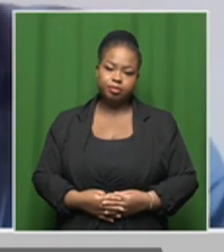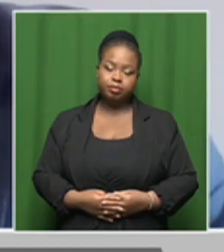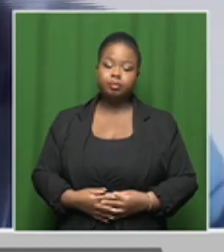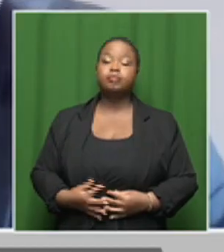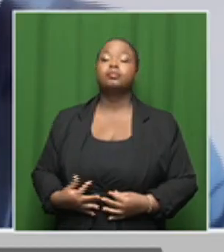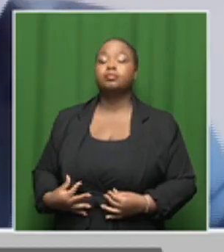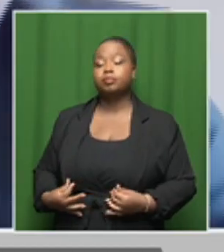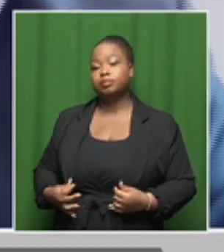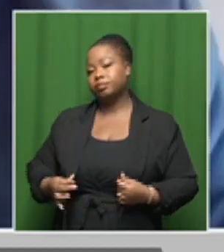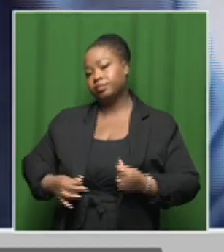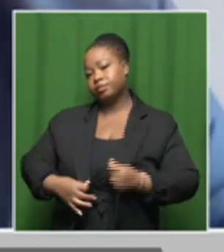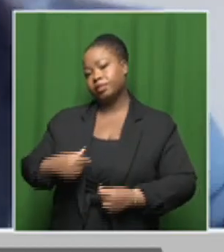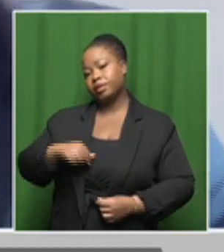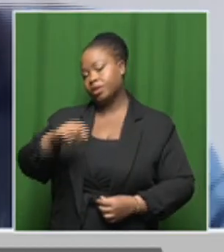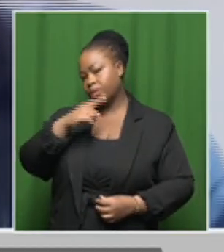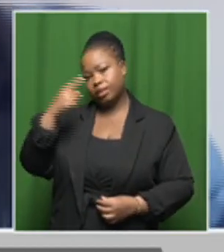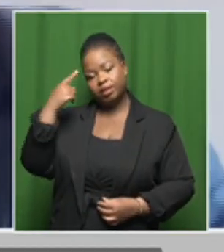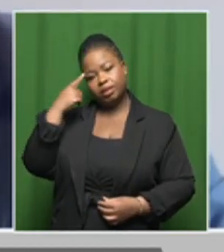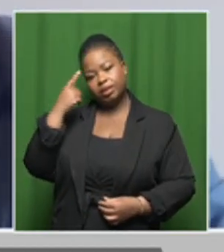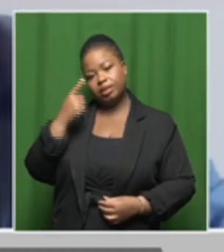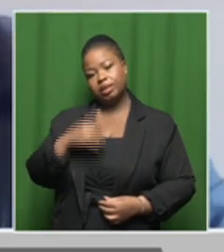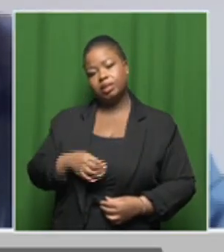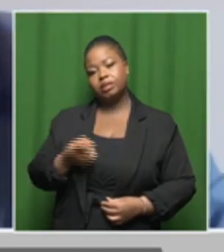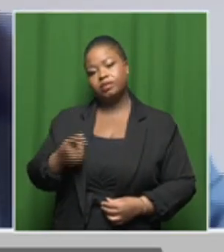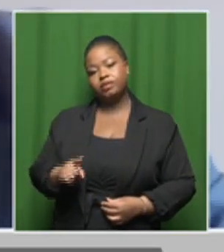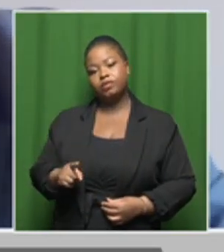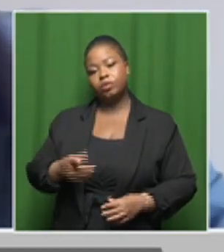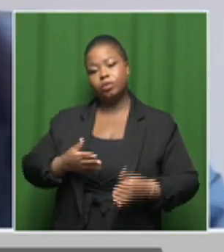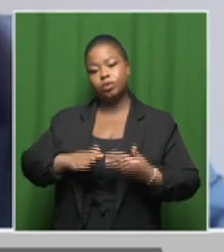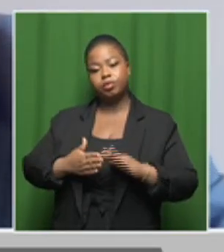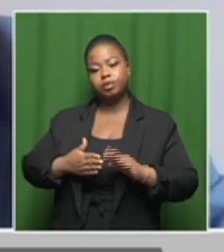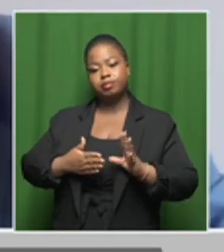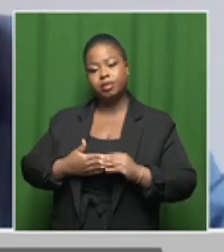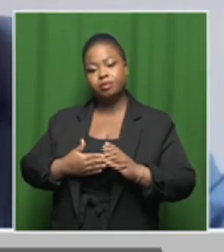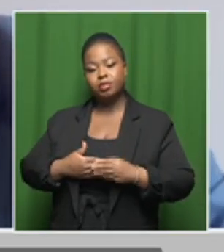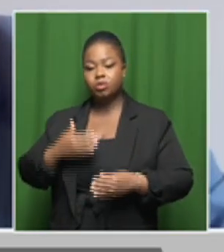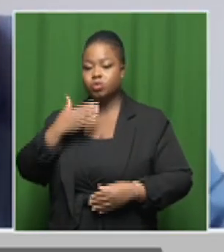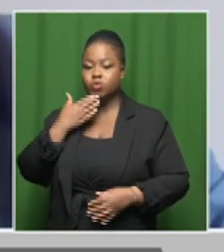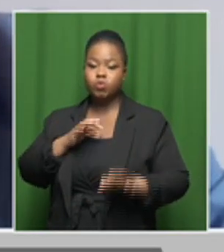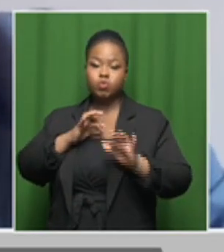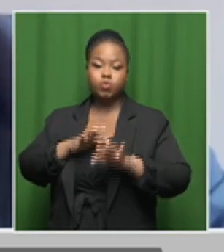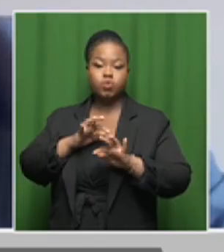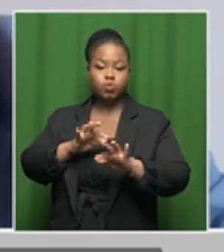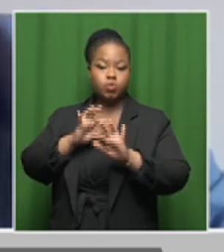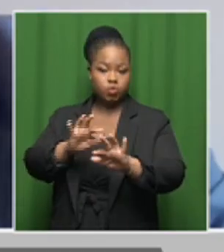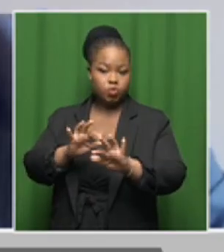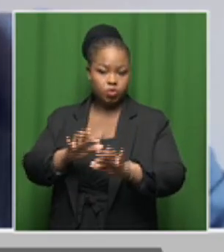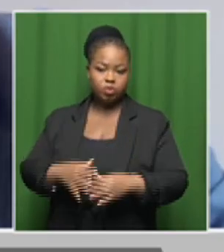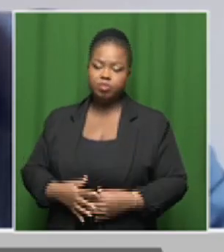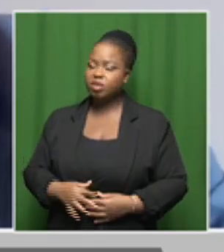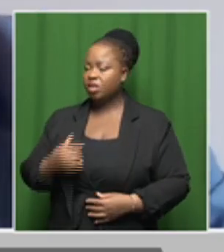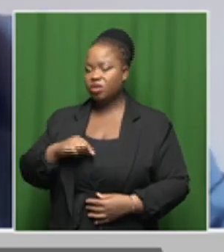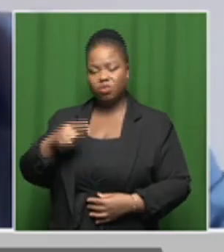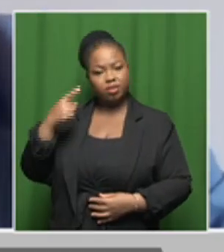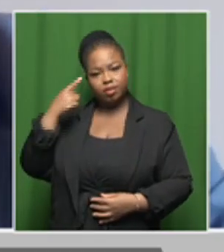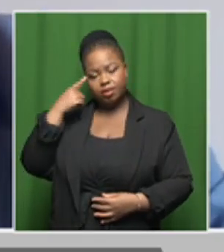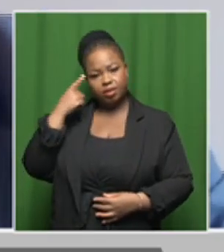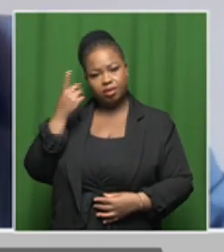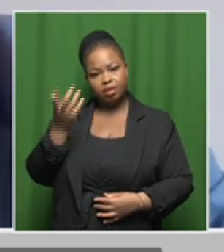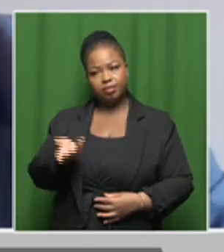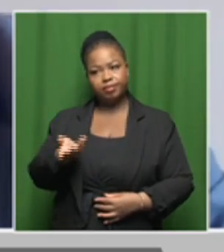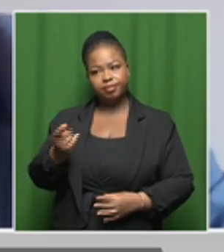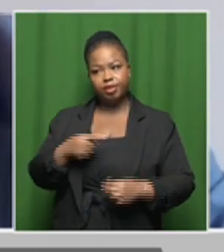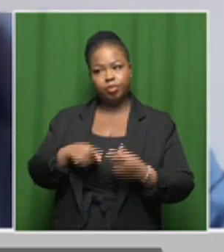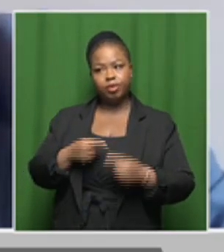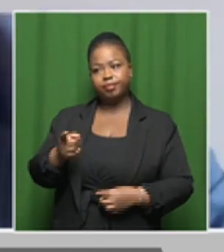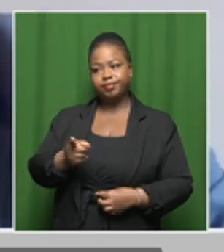Well, I don't think it's for residents who are engaging in protests so far. I don't think anymore for